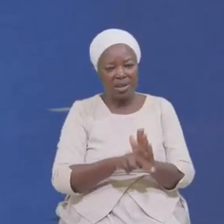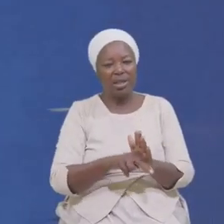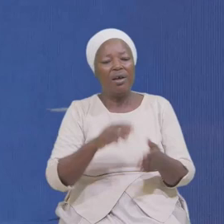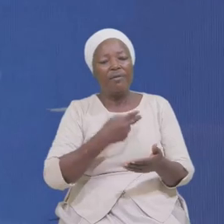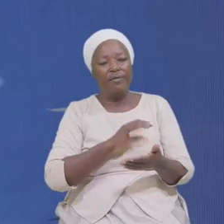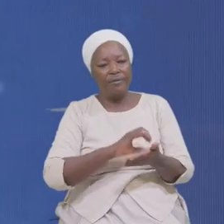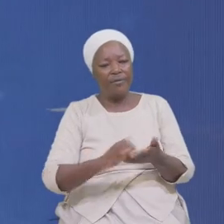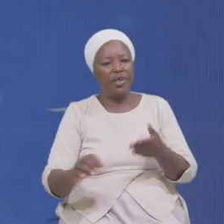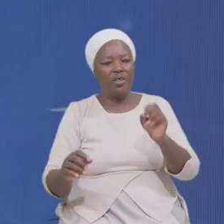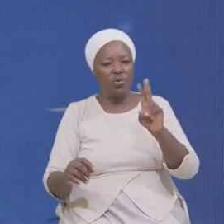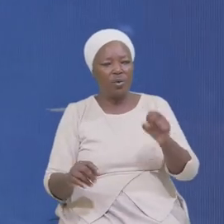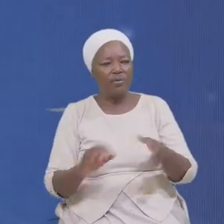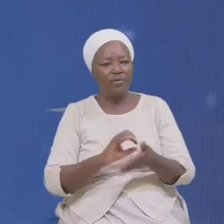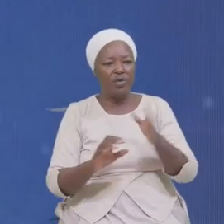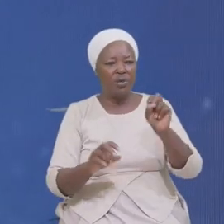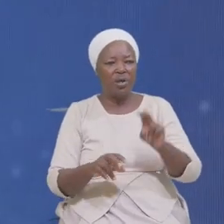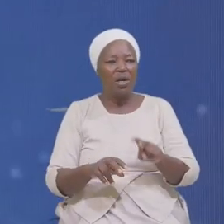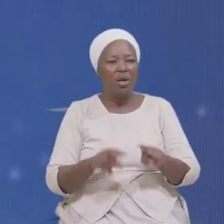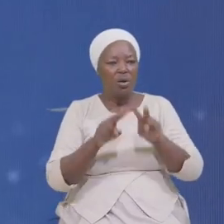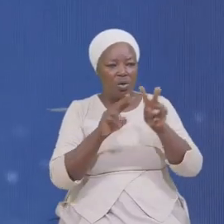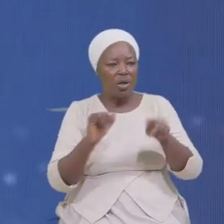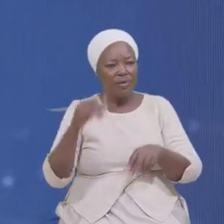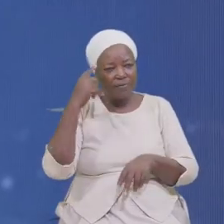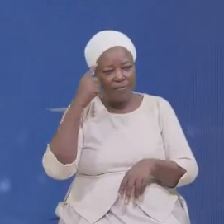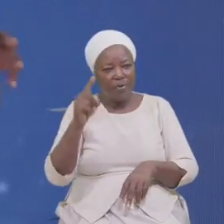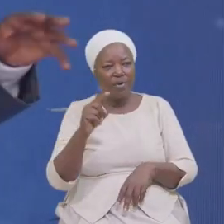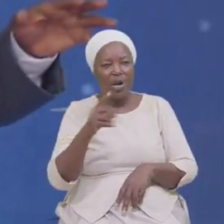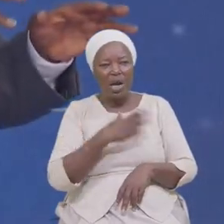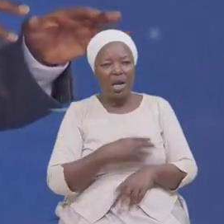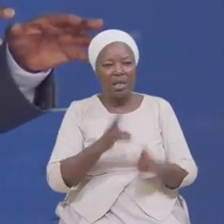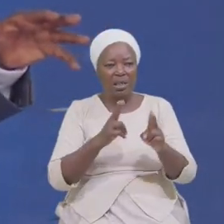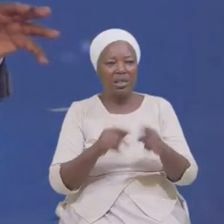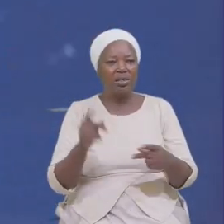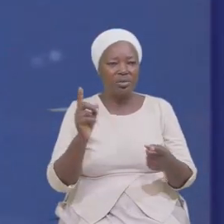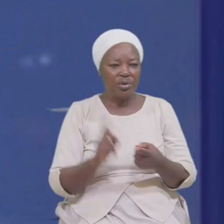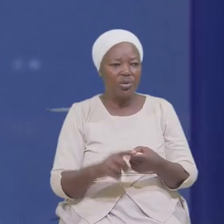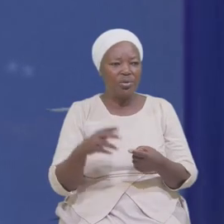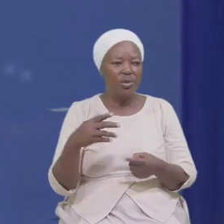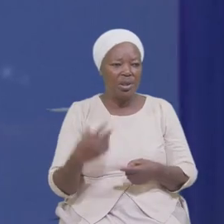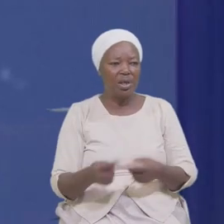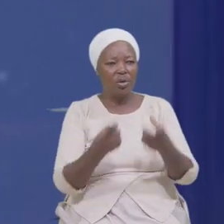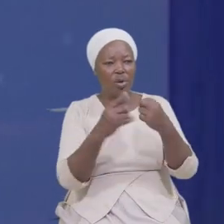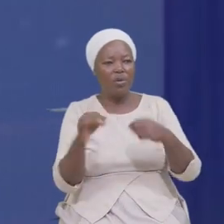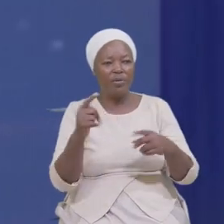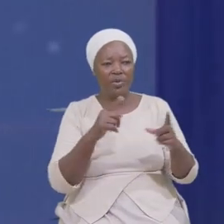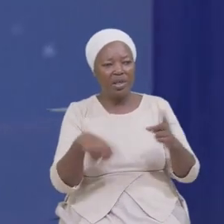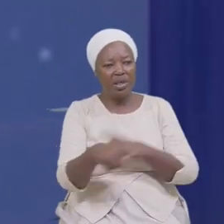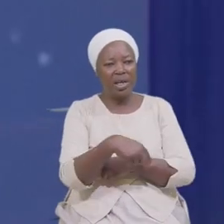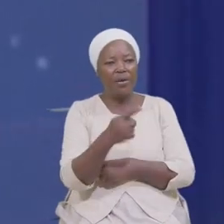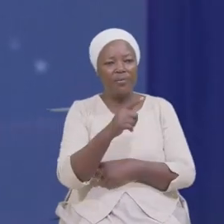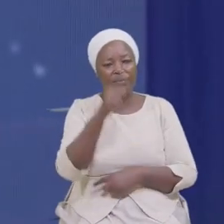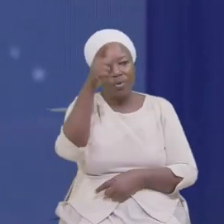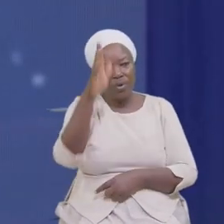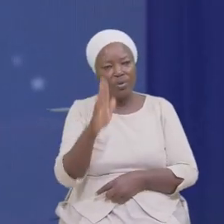12, looking for and hastening unto the coming of the day of God.